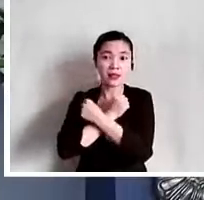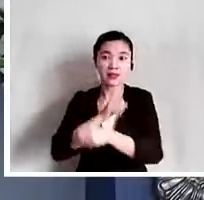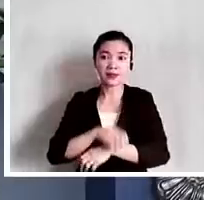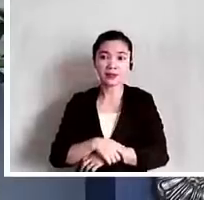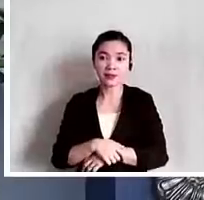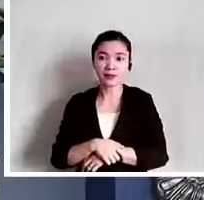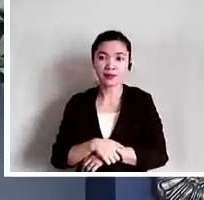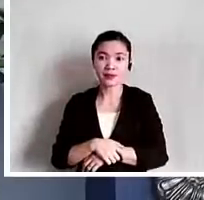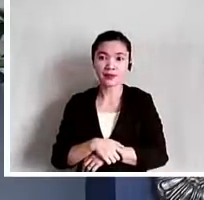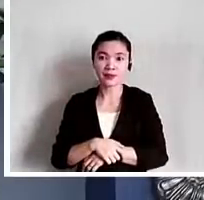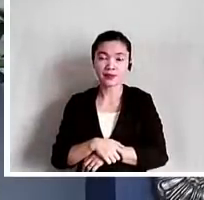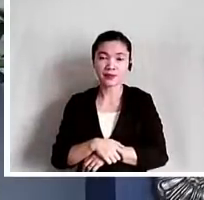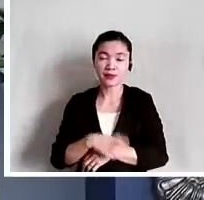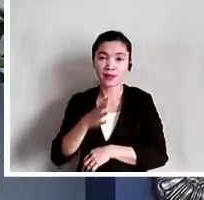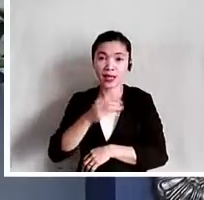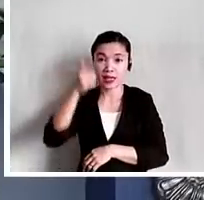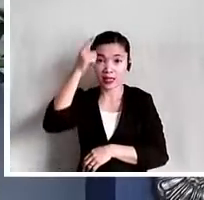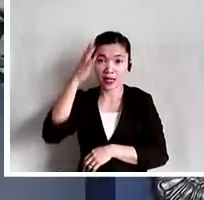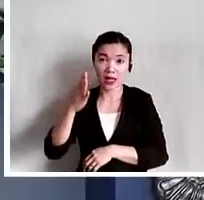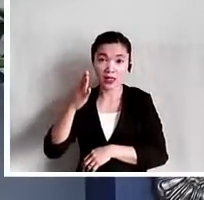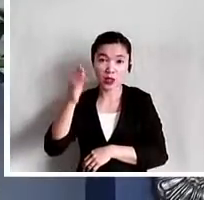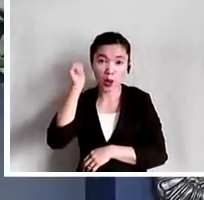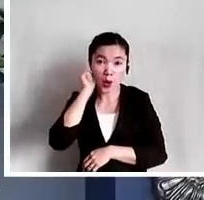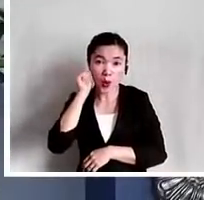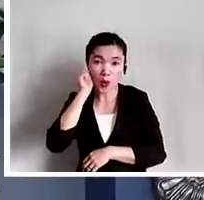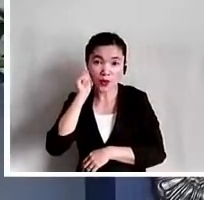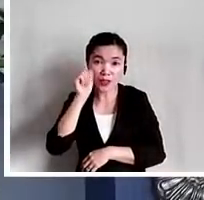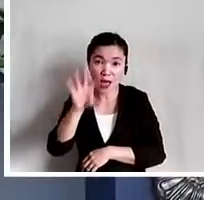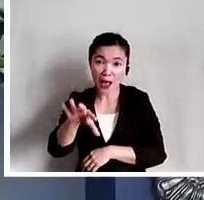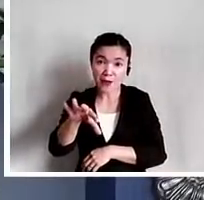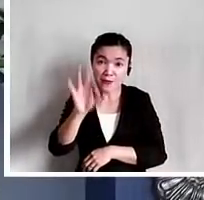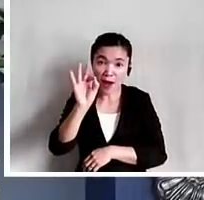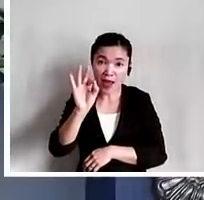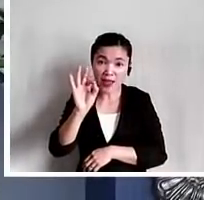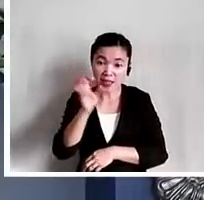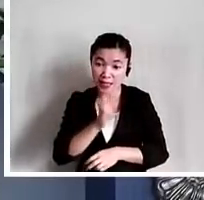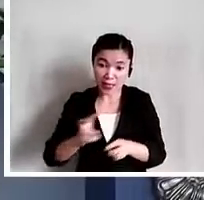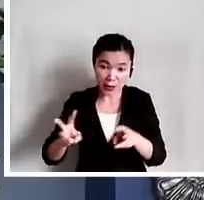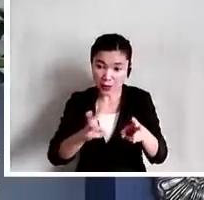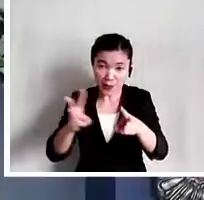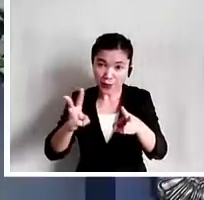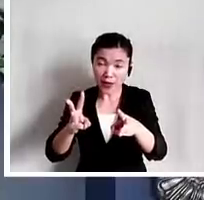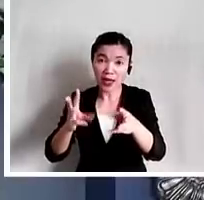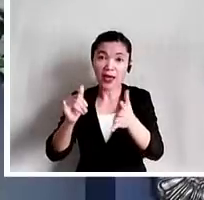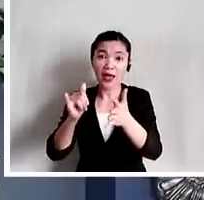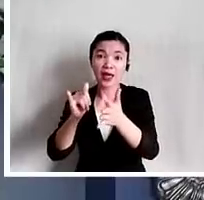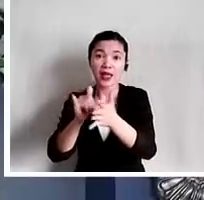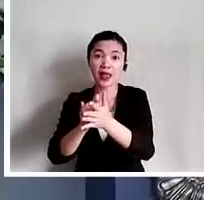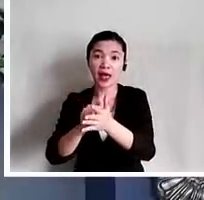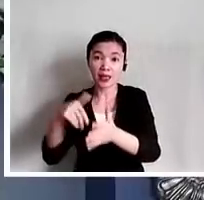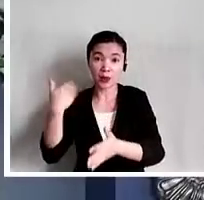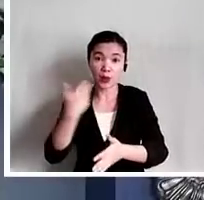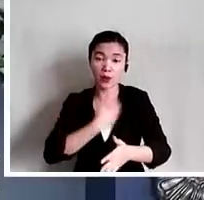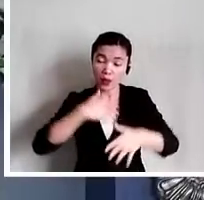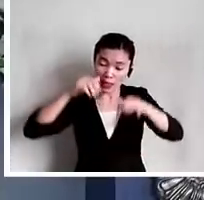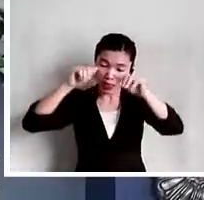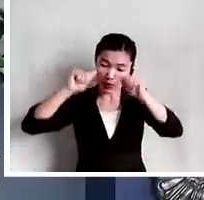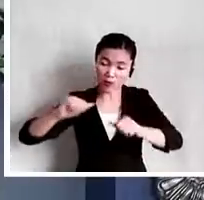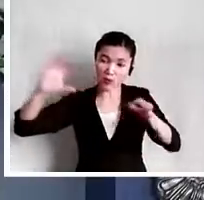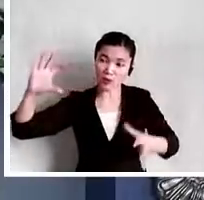And God will always find a way that we will be able to